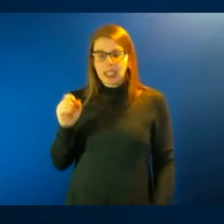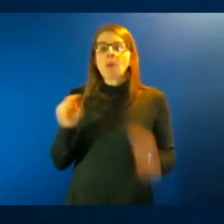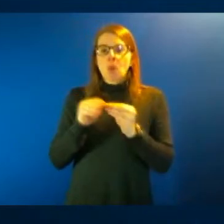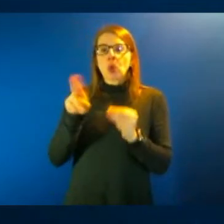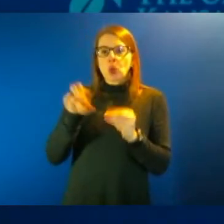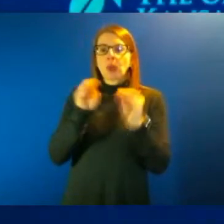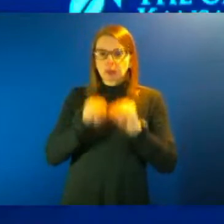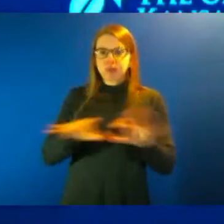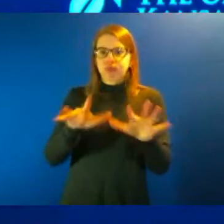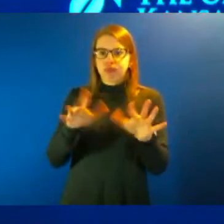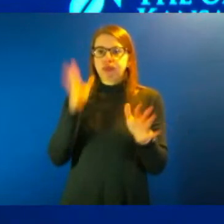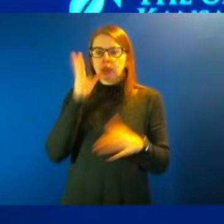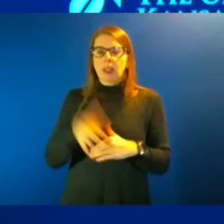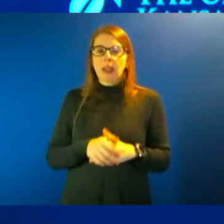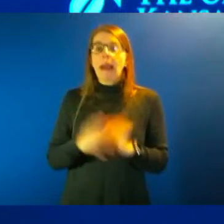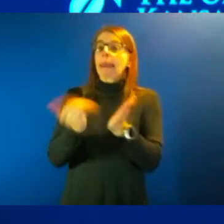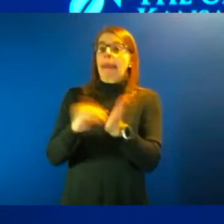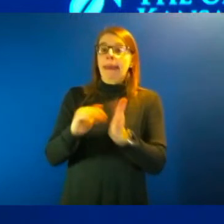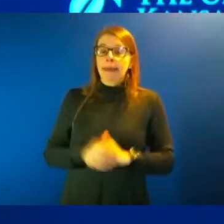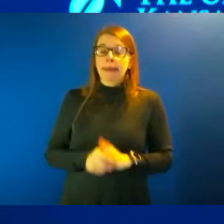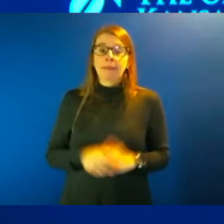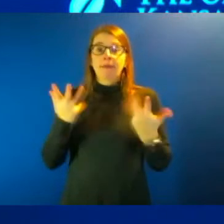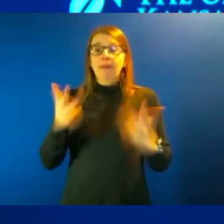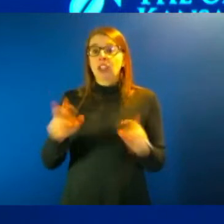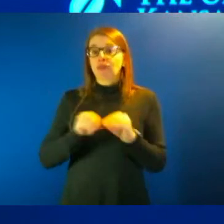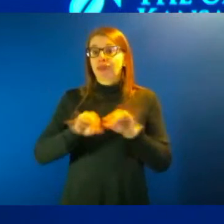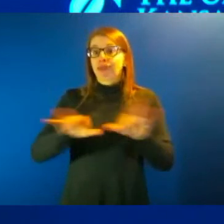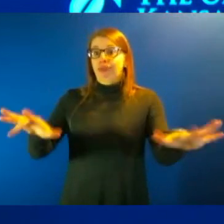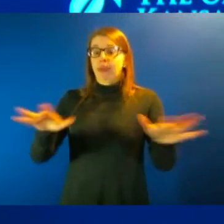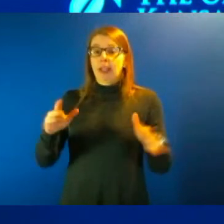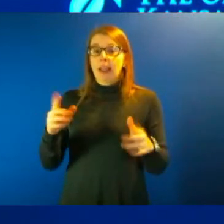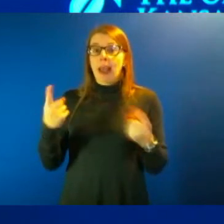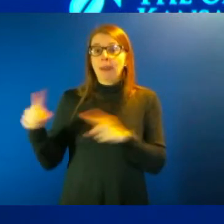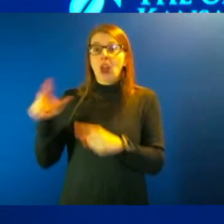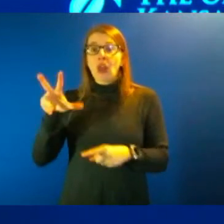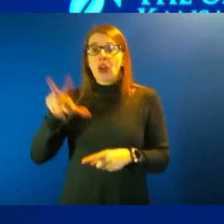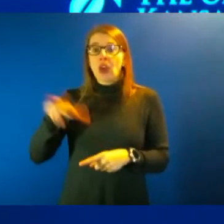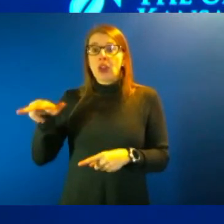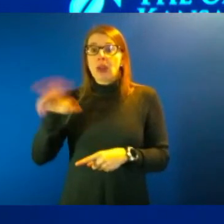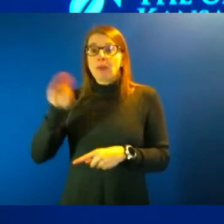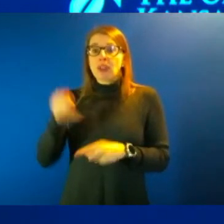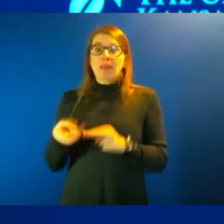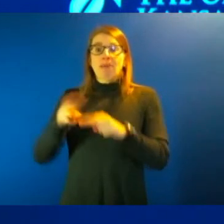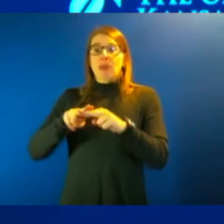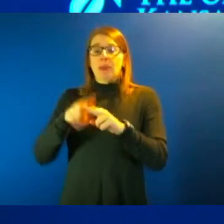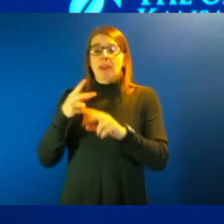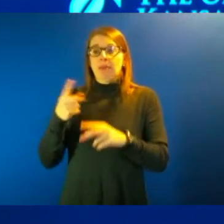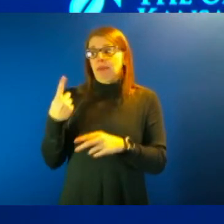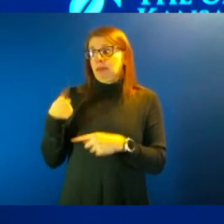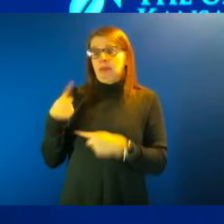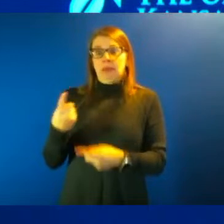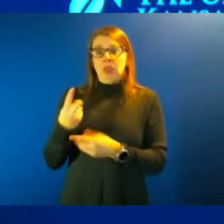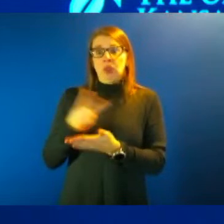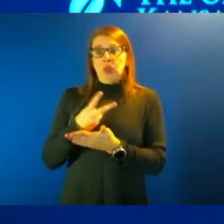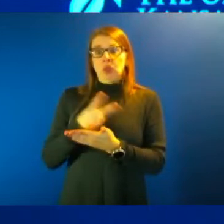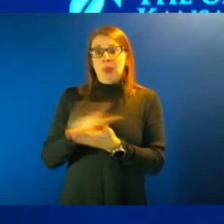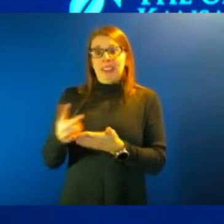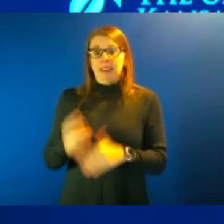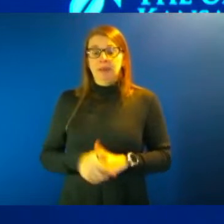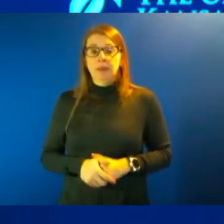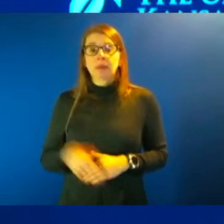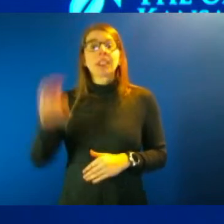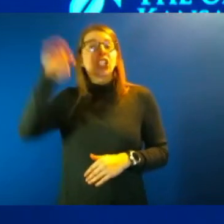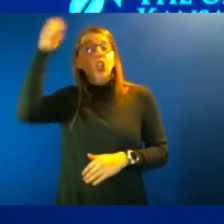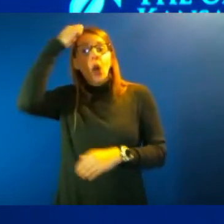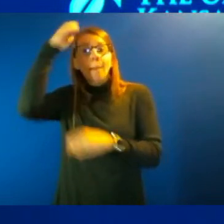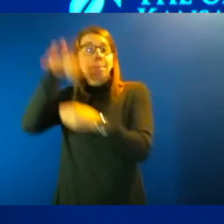and it's again, we already have a surge in the U.S. It's up 33% in the last 2 weeks. Mm-hmm. The areas of Europe are